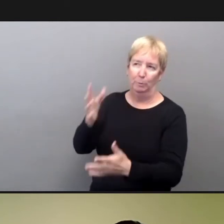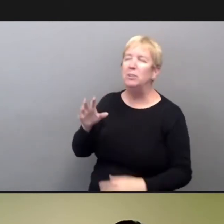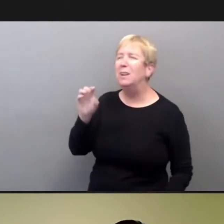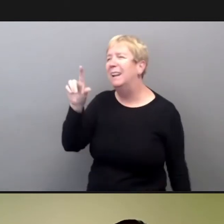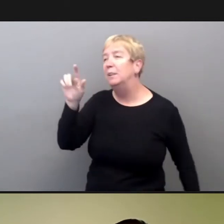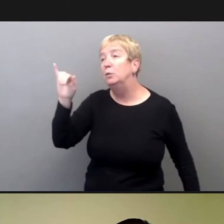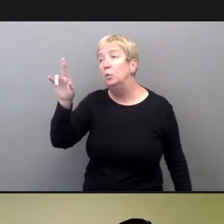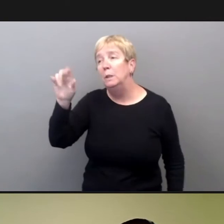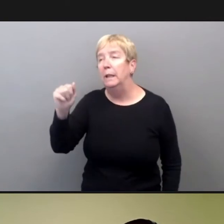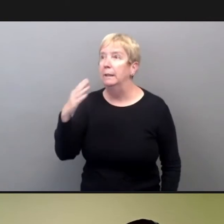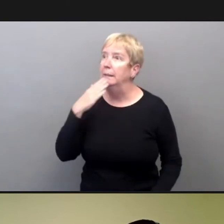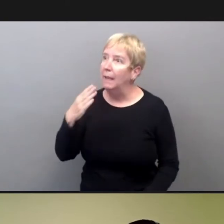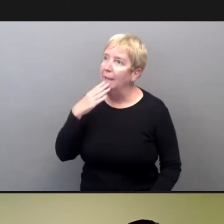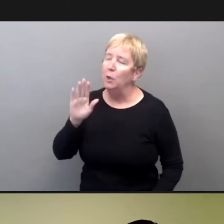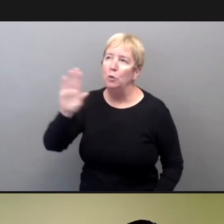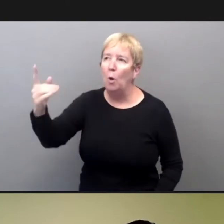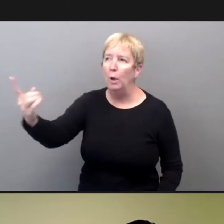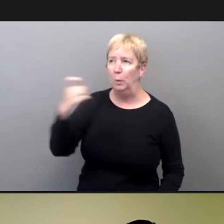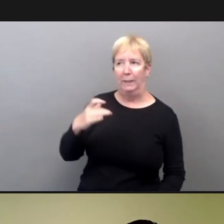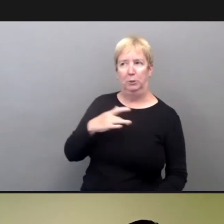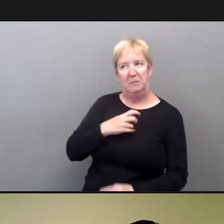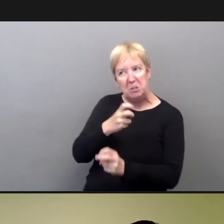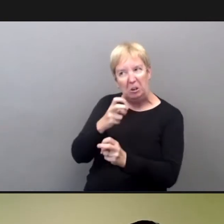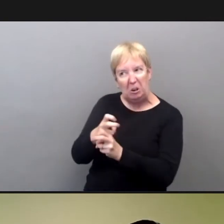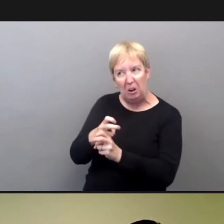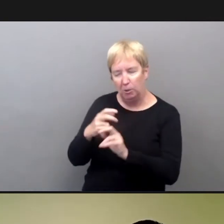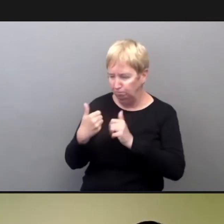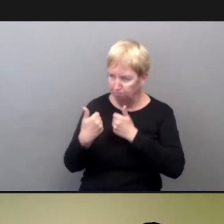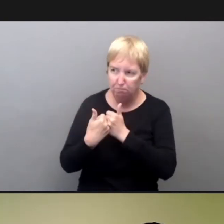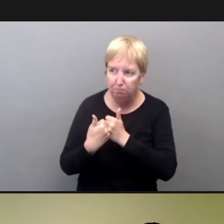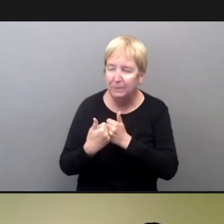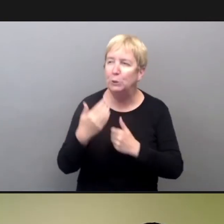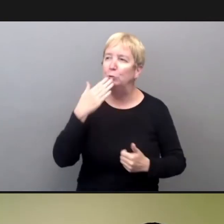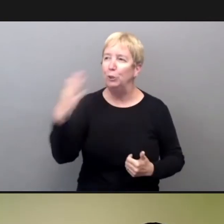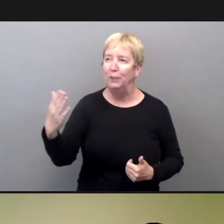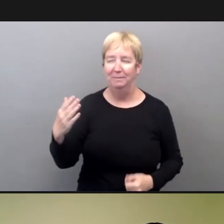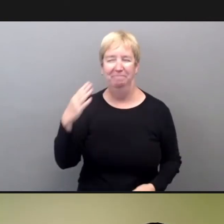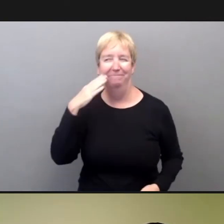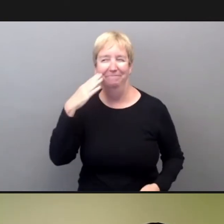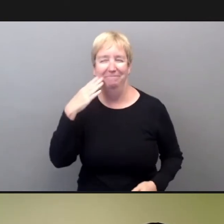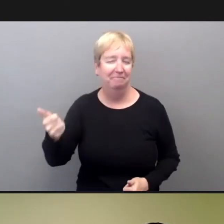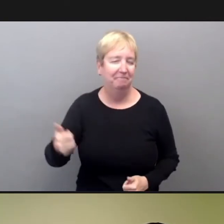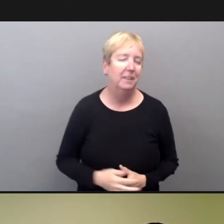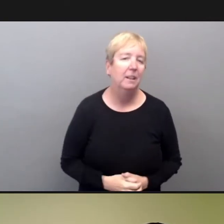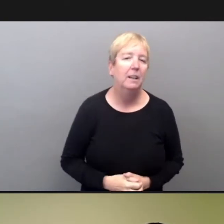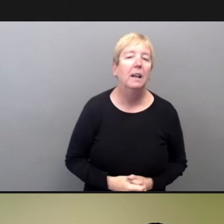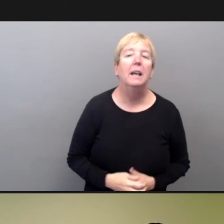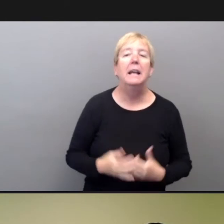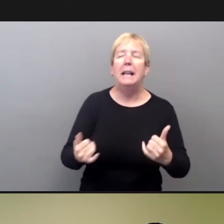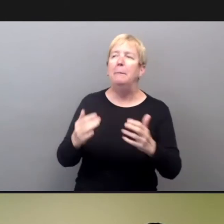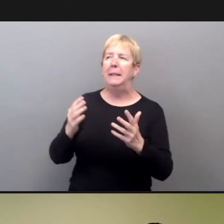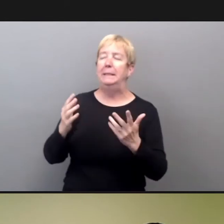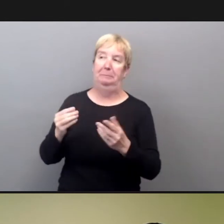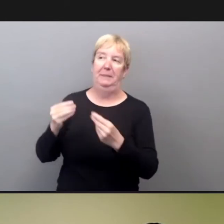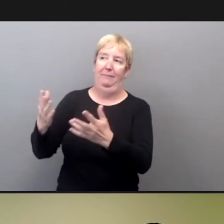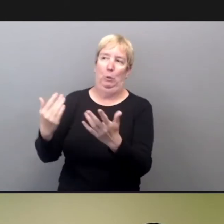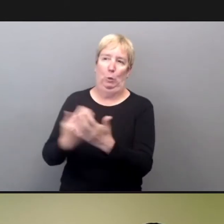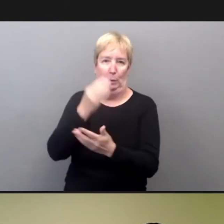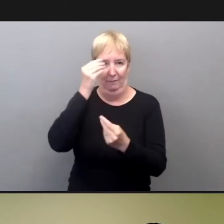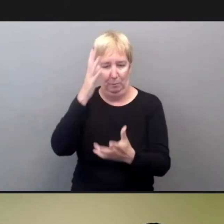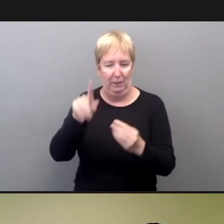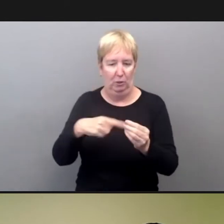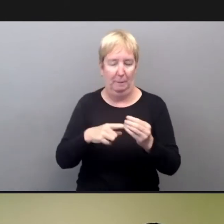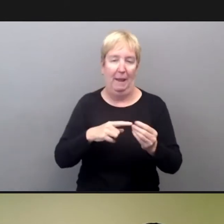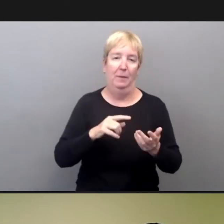good. So let me just share with you the update we have on the vaccine